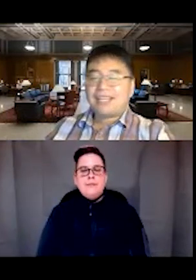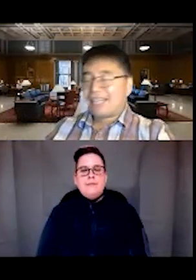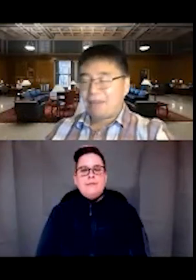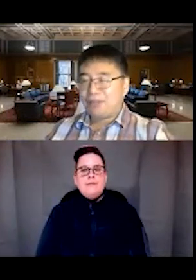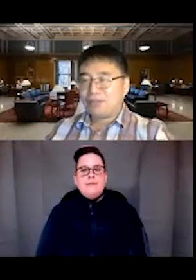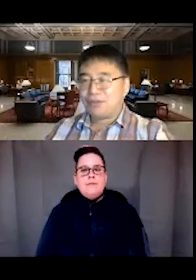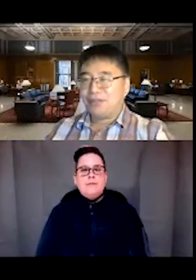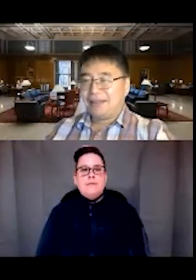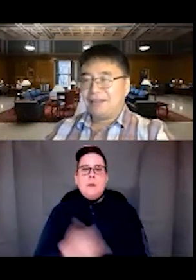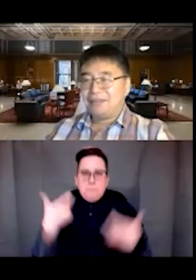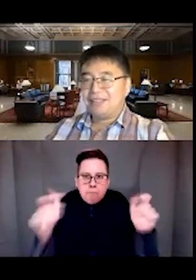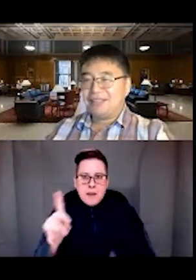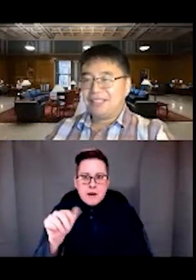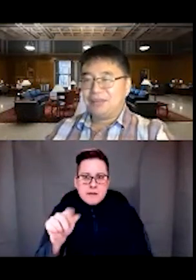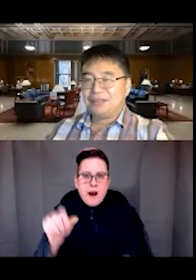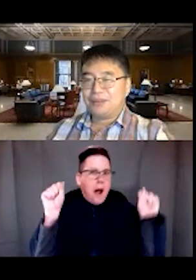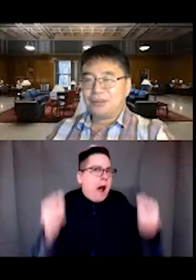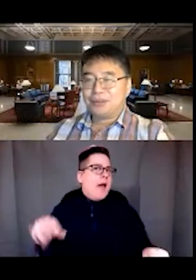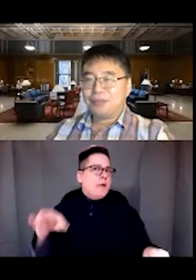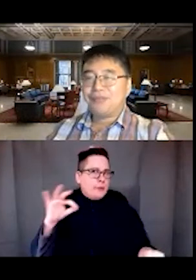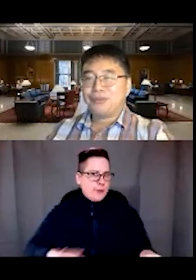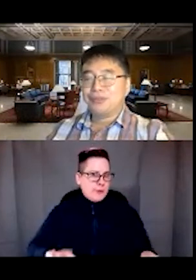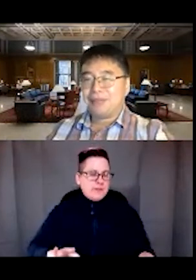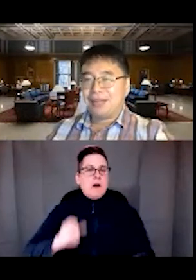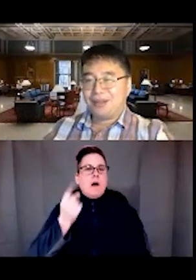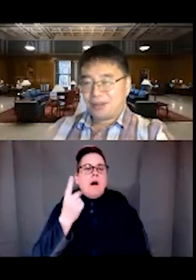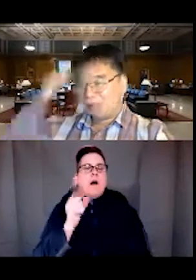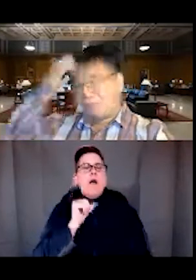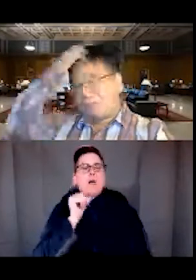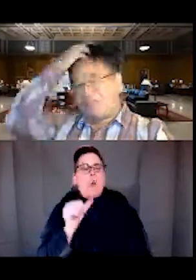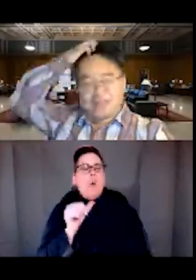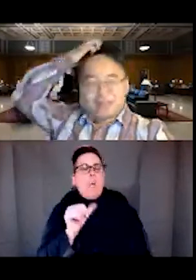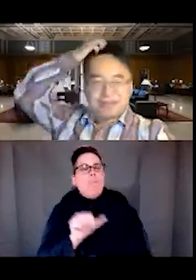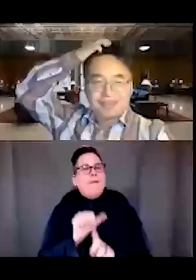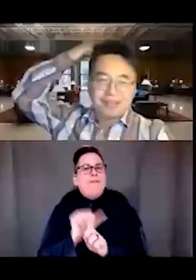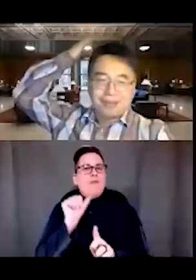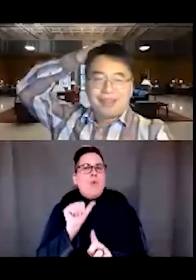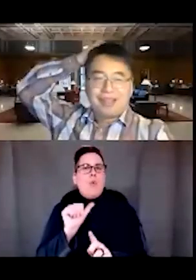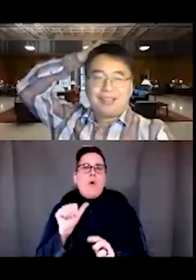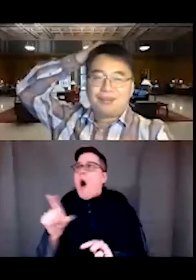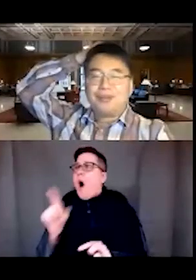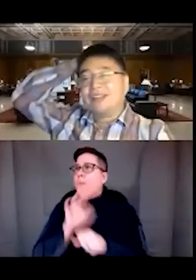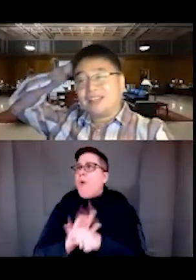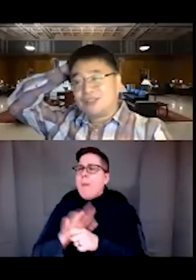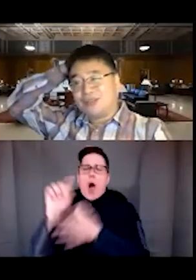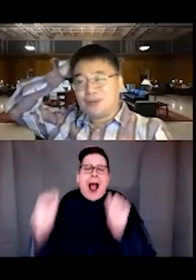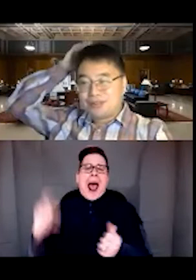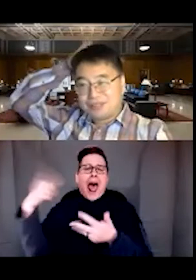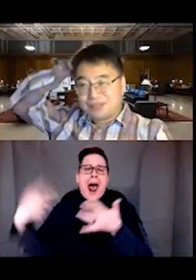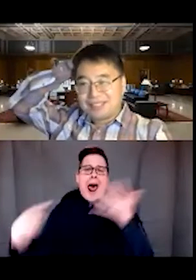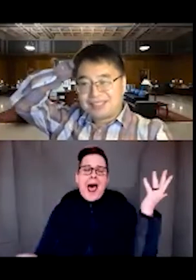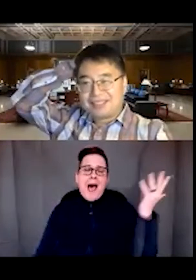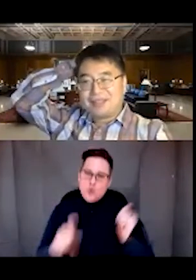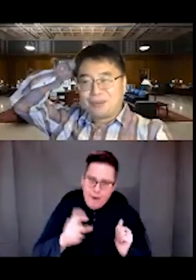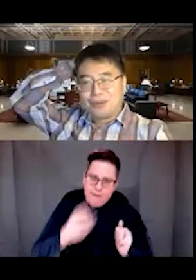big data can be useful, but, don't be fooled by all the promises of what they can do unless you know what you're